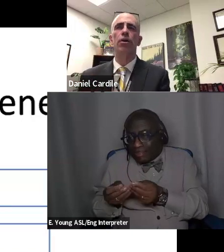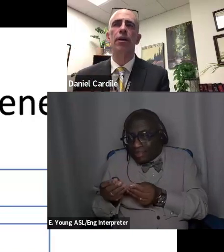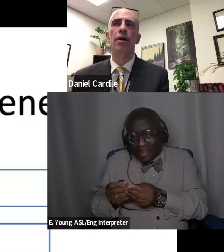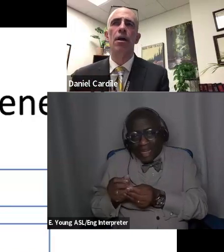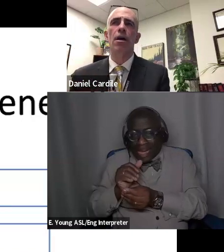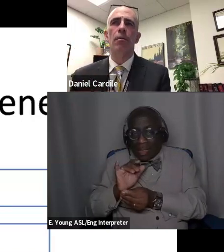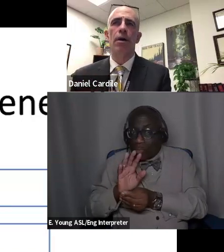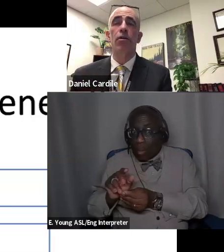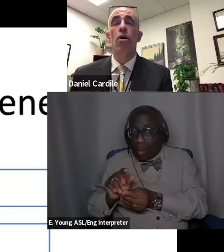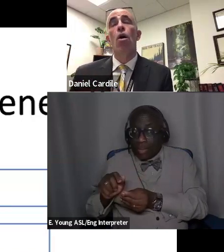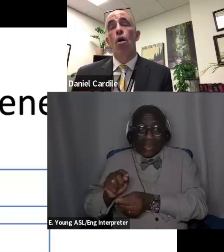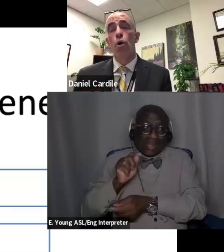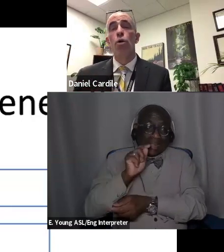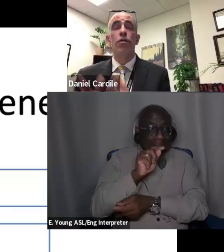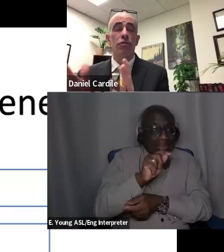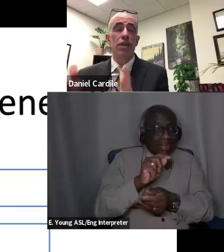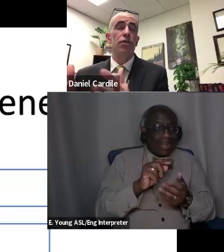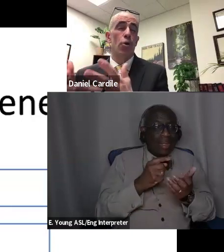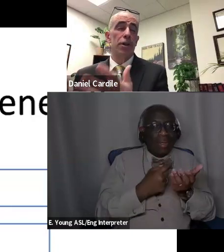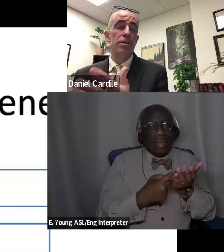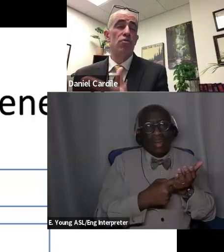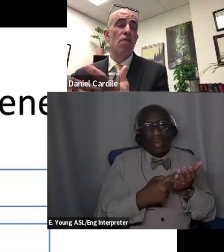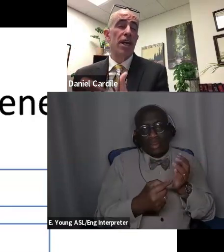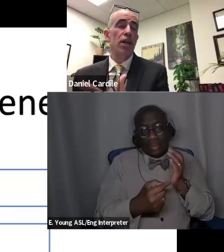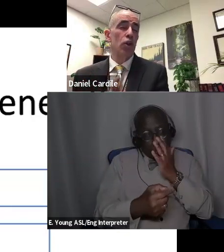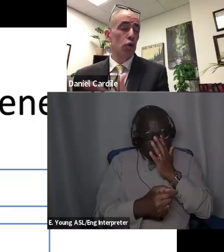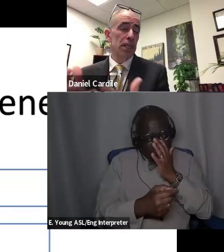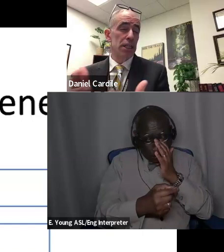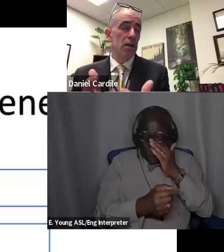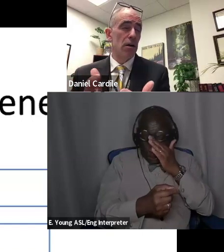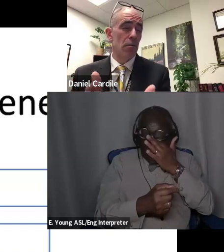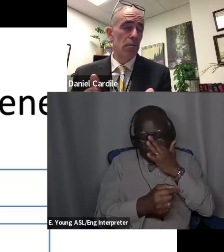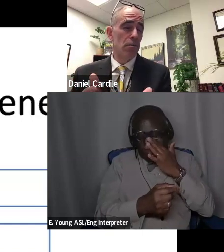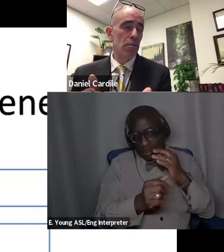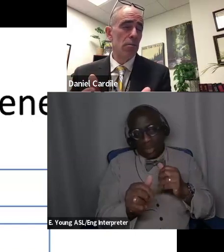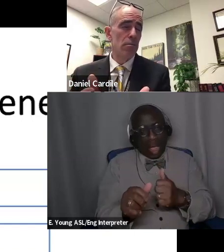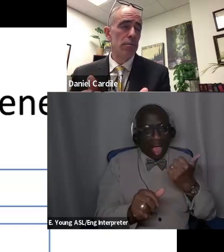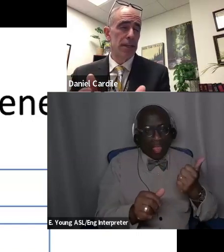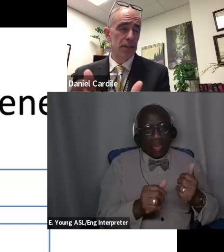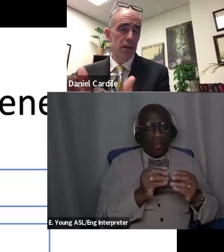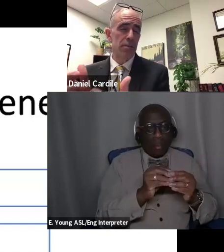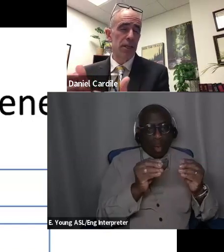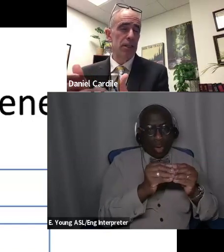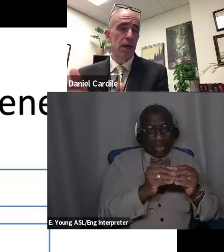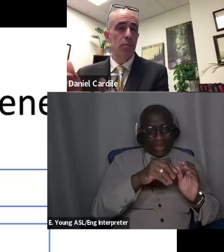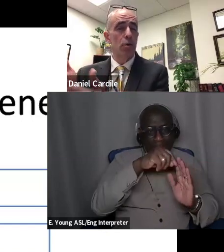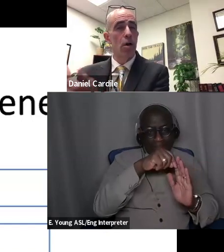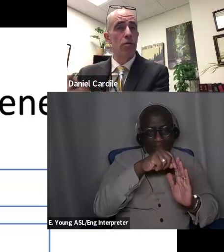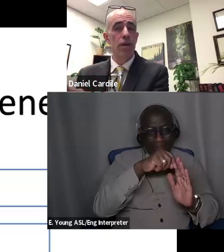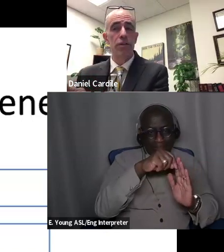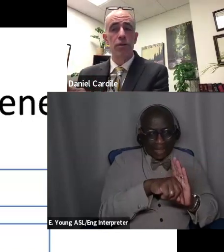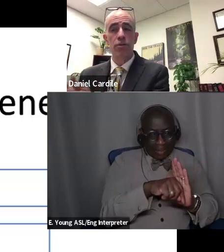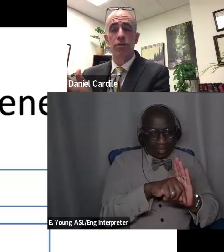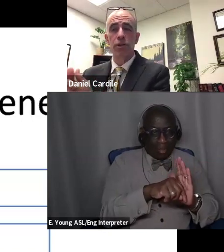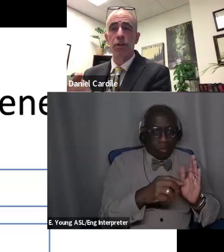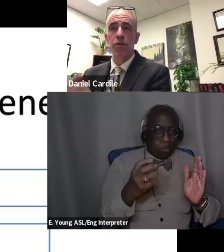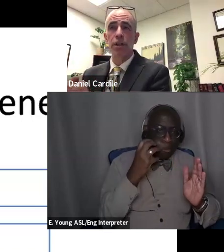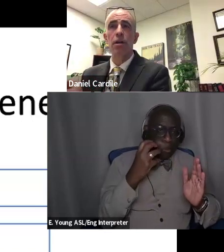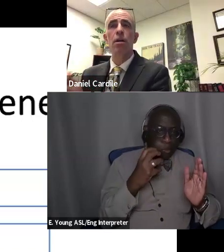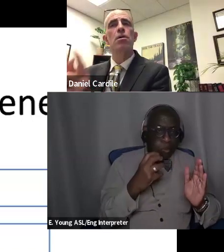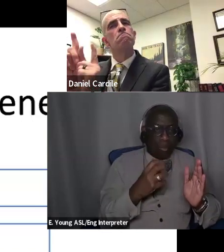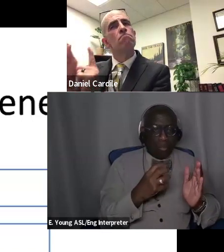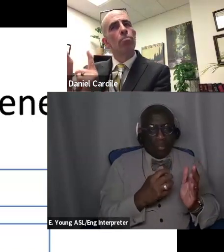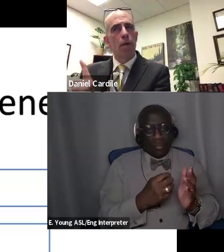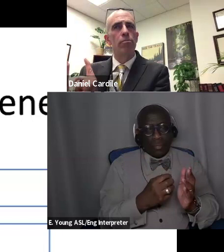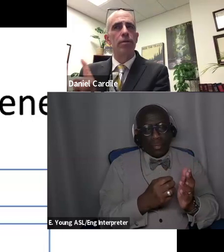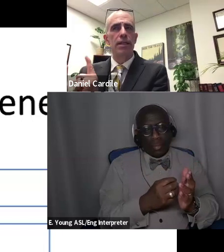what we're talking about here. Although if there is going to be regular income that's going to be sizable other than Social